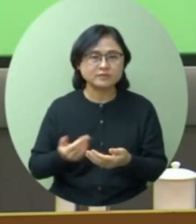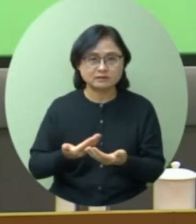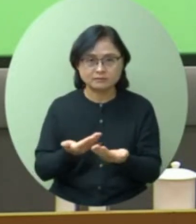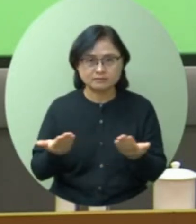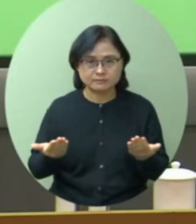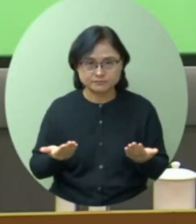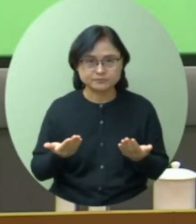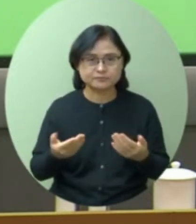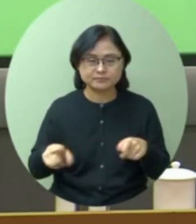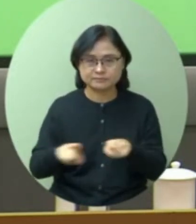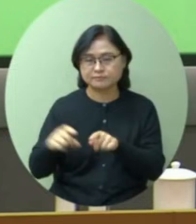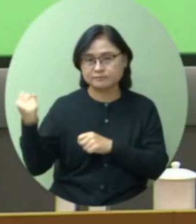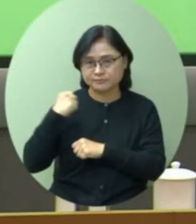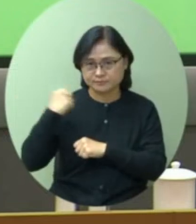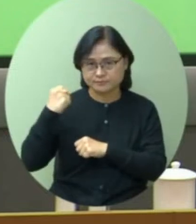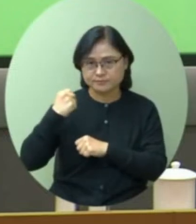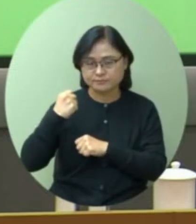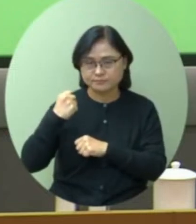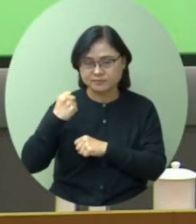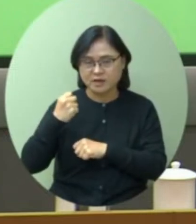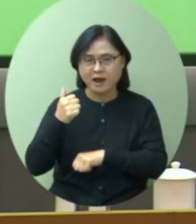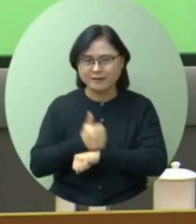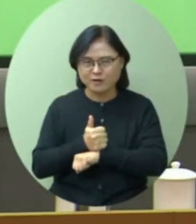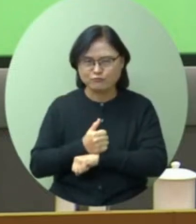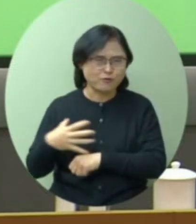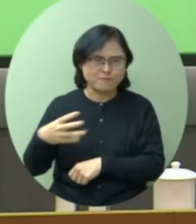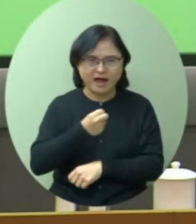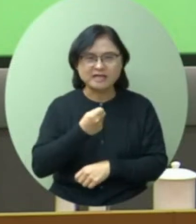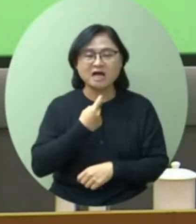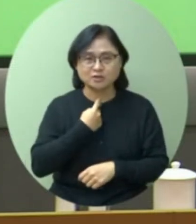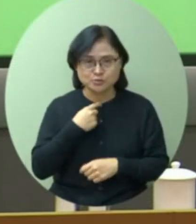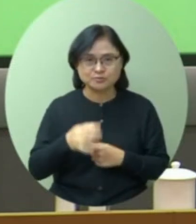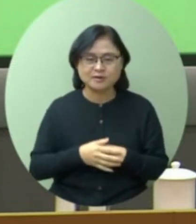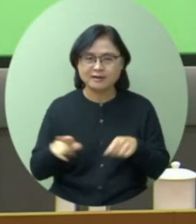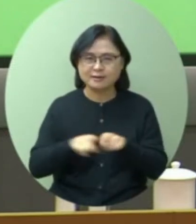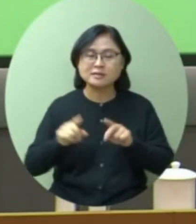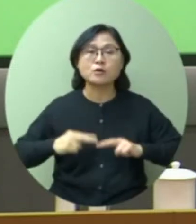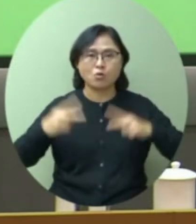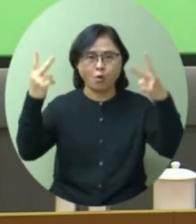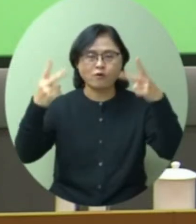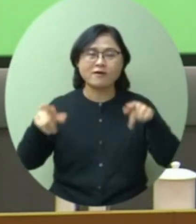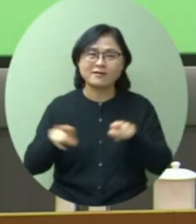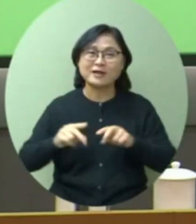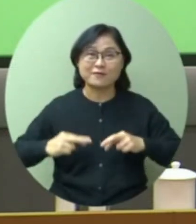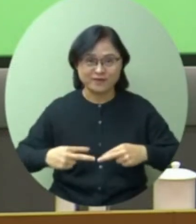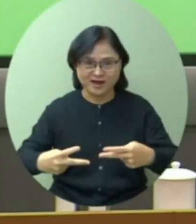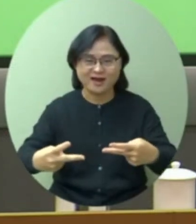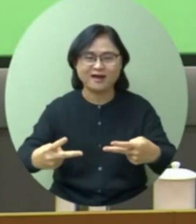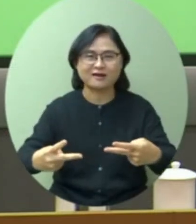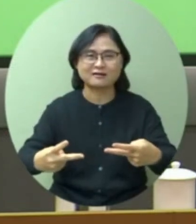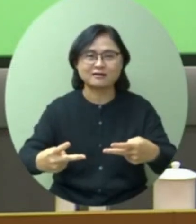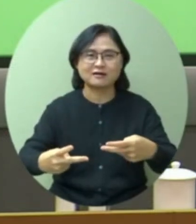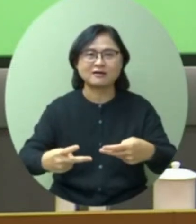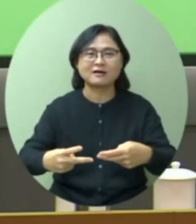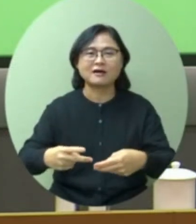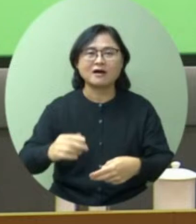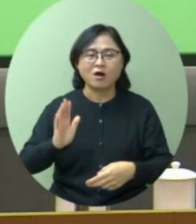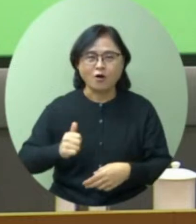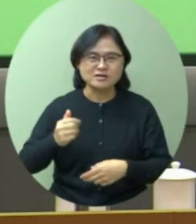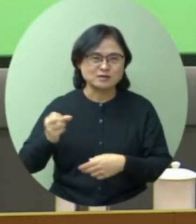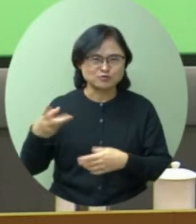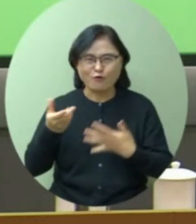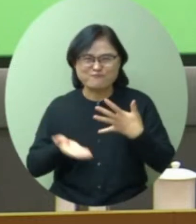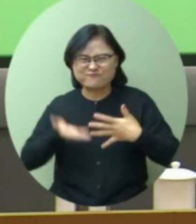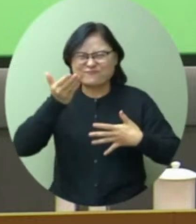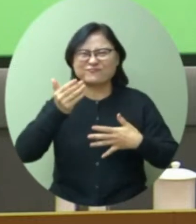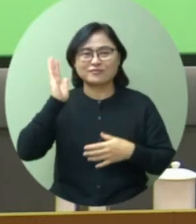of the policy address. Let's work together. We seize the opportunities. We pursue reform together. We